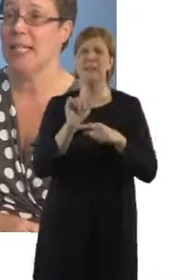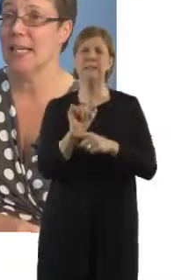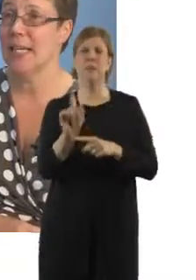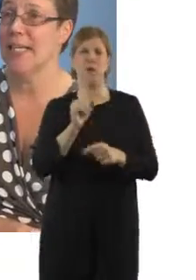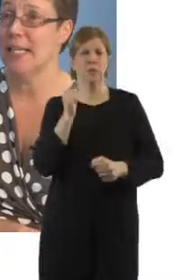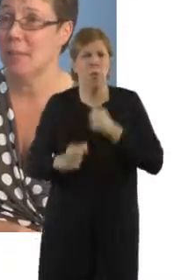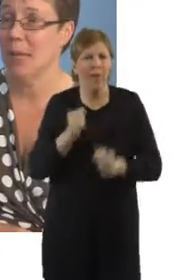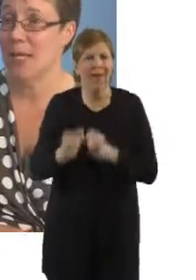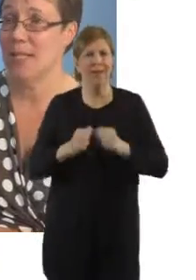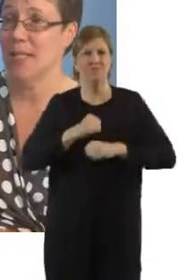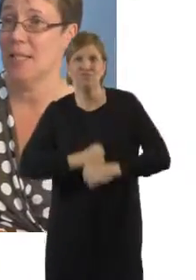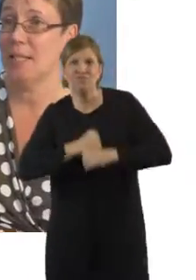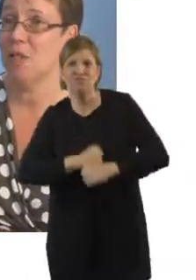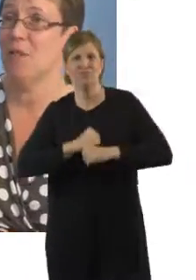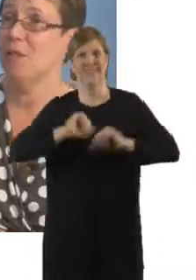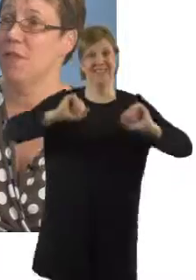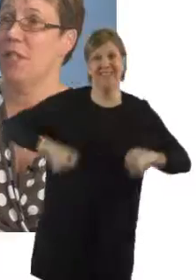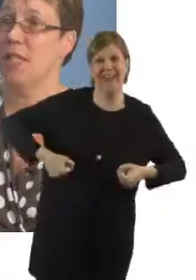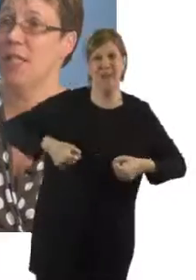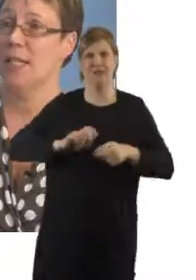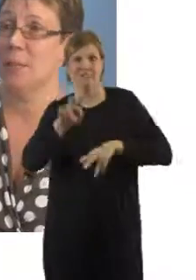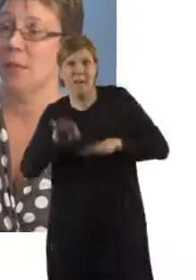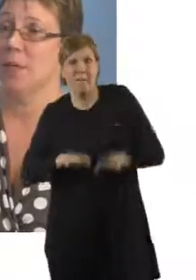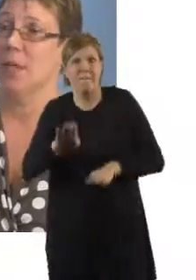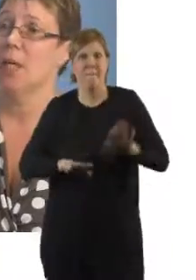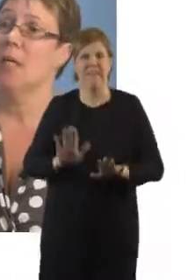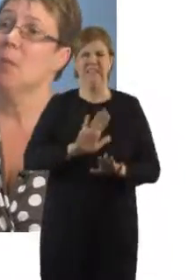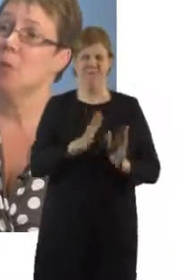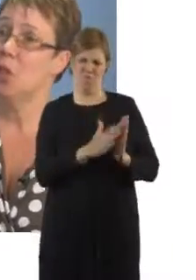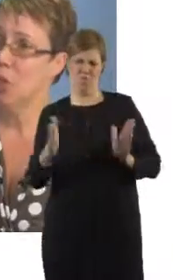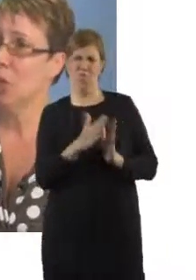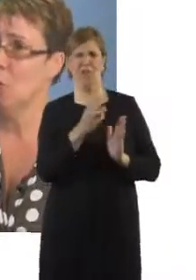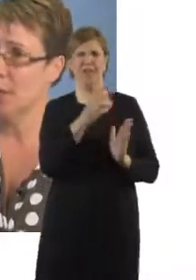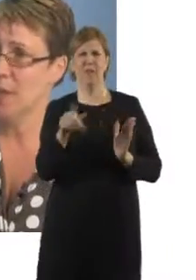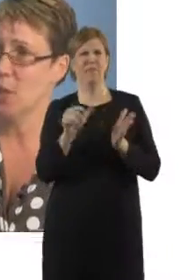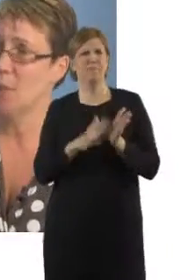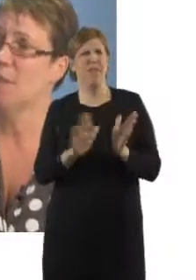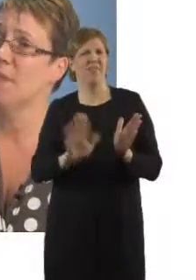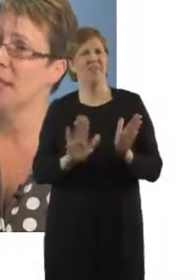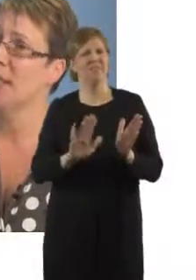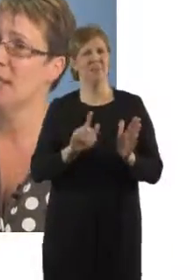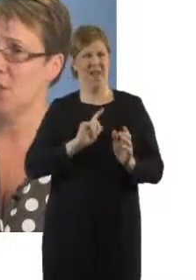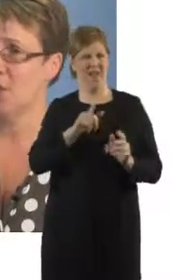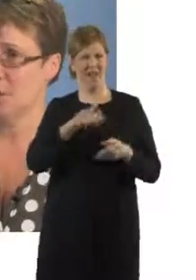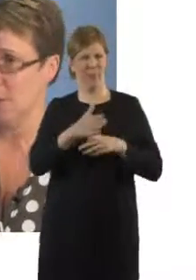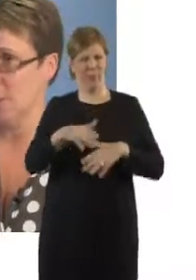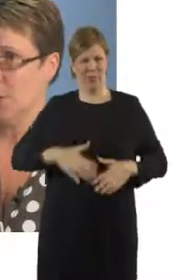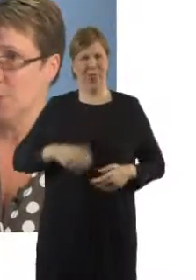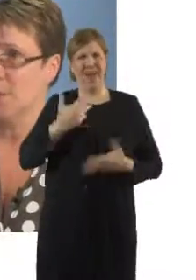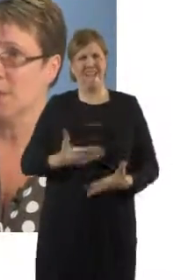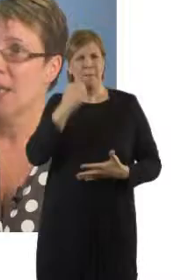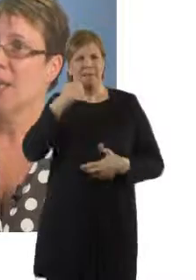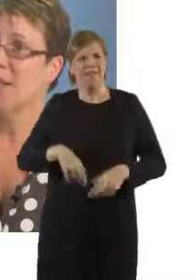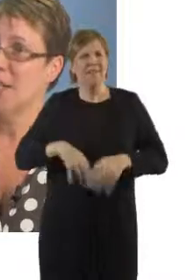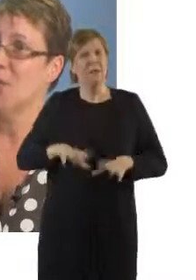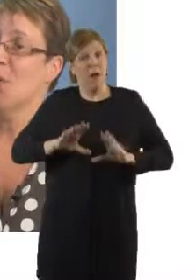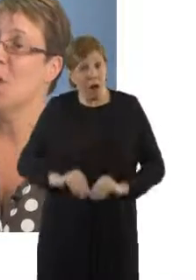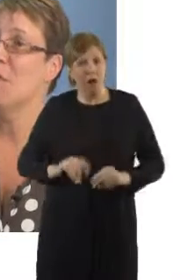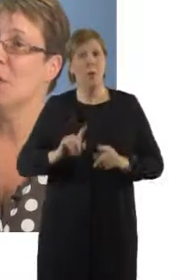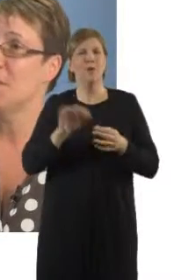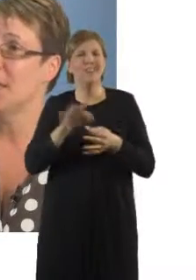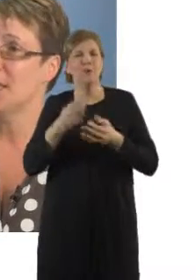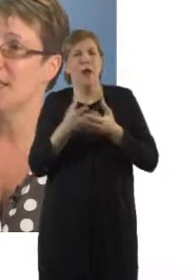riding, skiing and step classes etc. for the first 3 to 6 months, but be sure your loci is stopped and that any stitches have healed. There